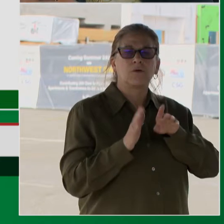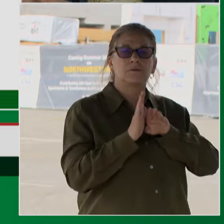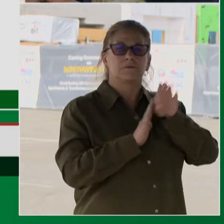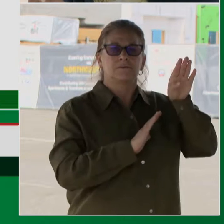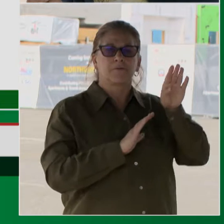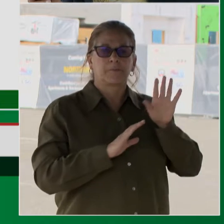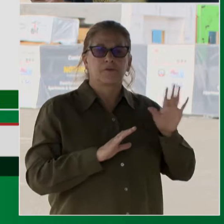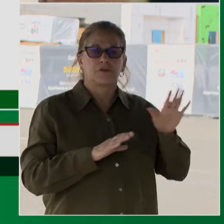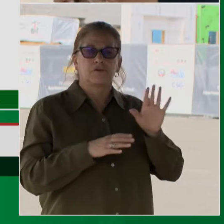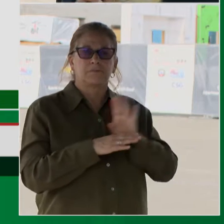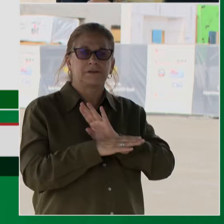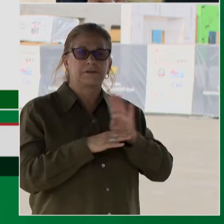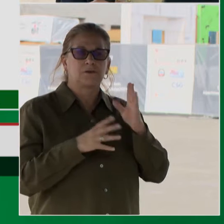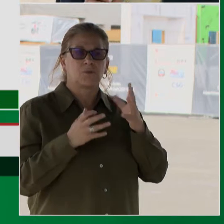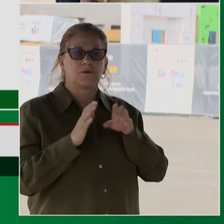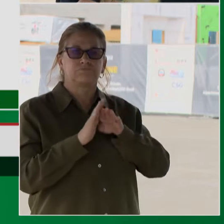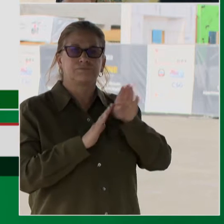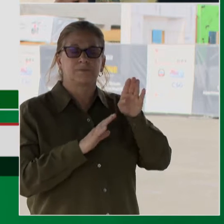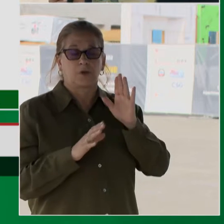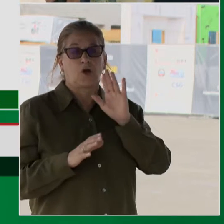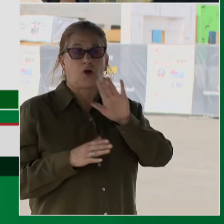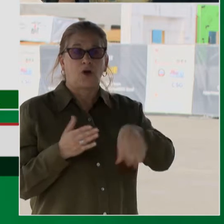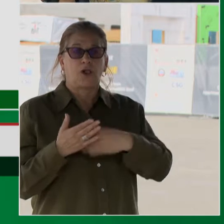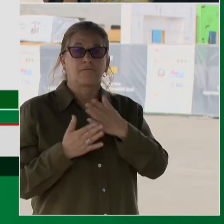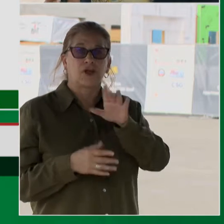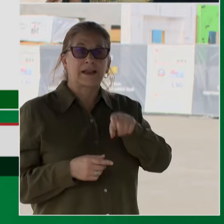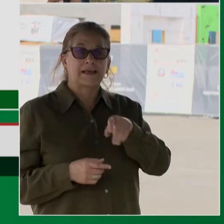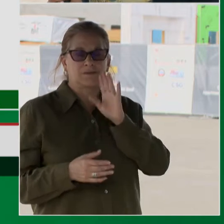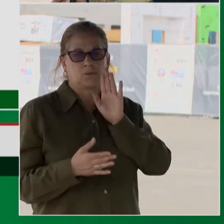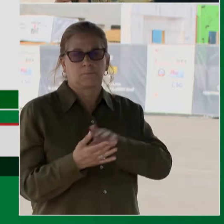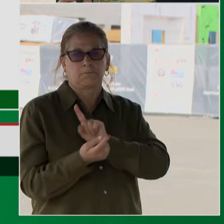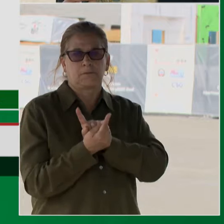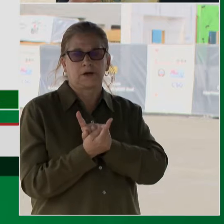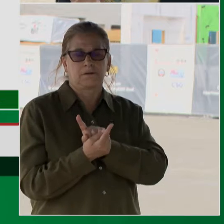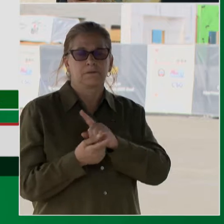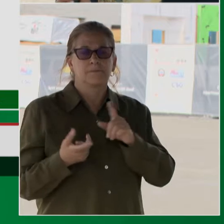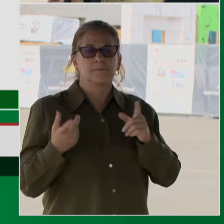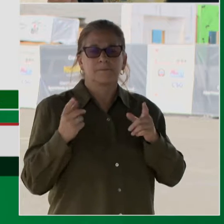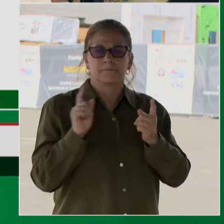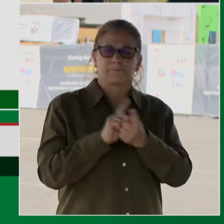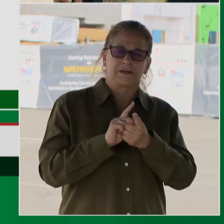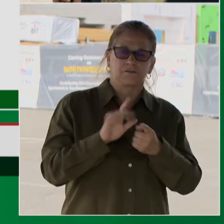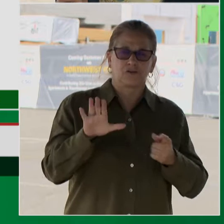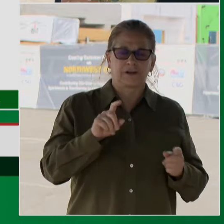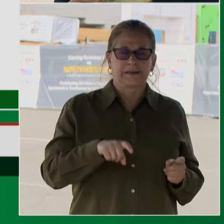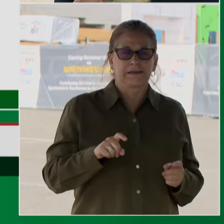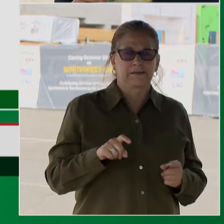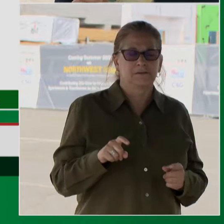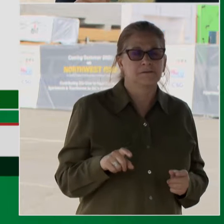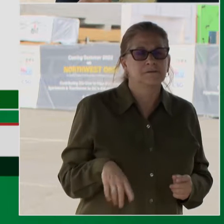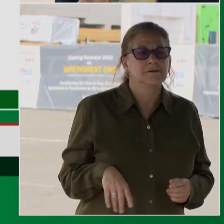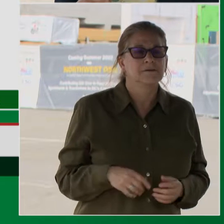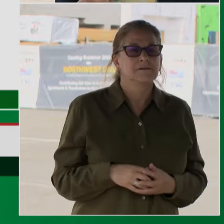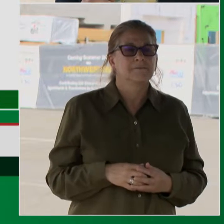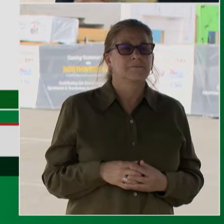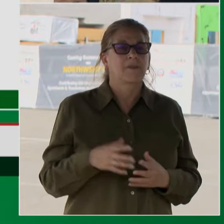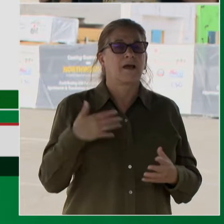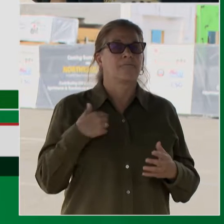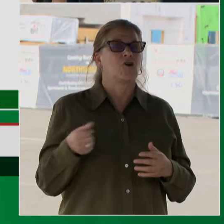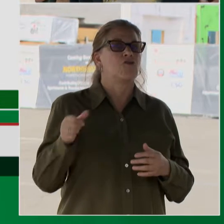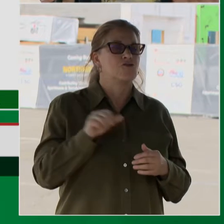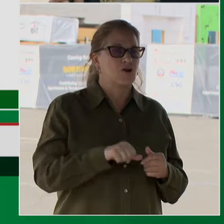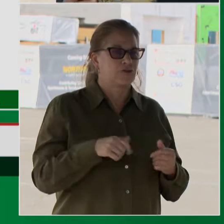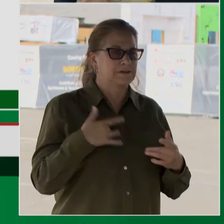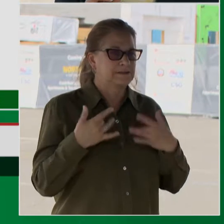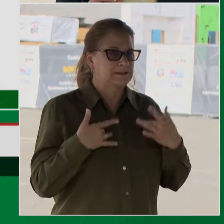needs of small businesses line up with the resources that are out there. So those are two exciting new ones. I could